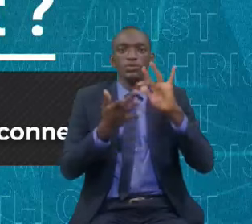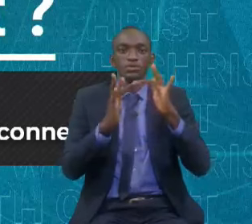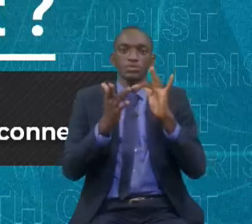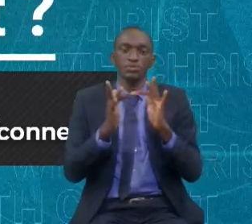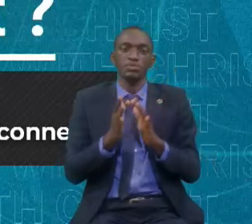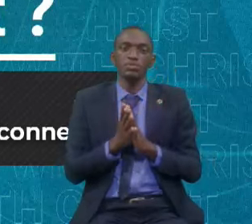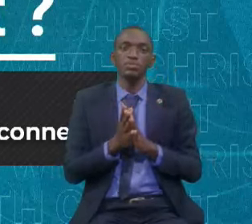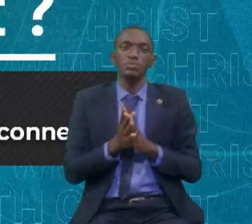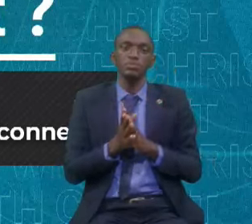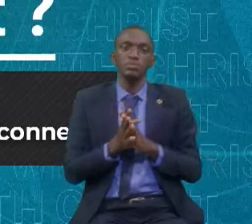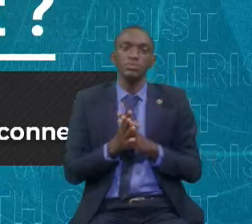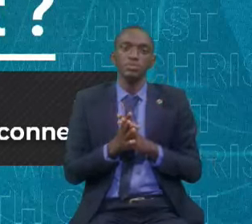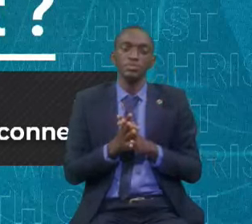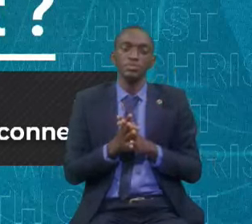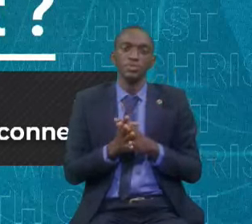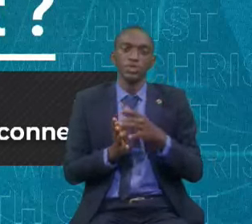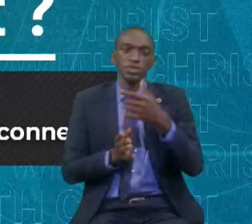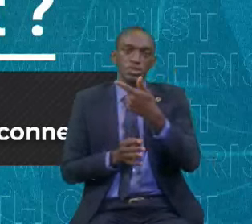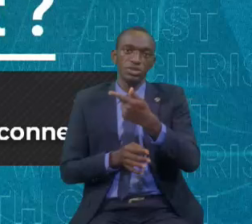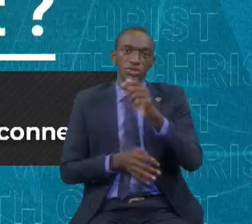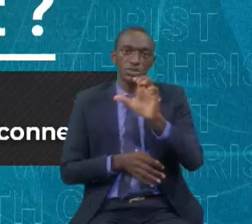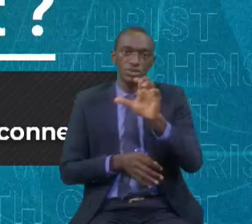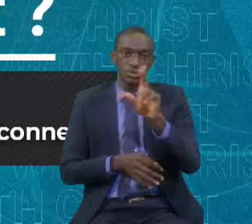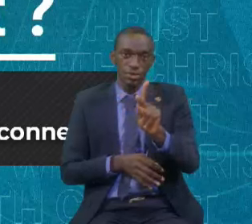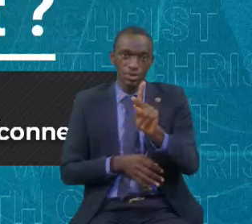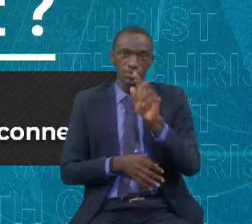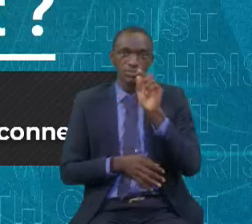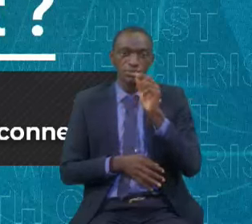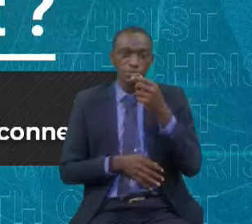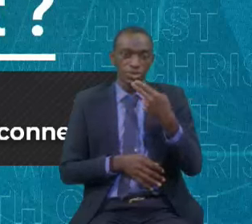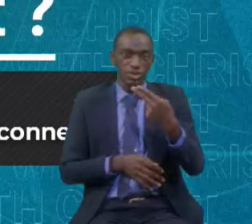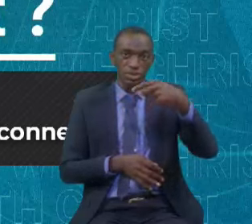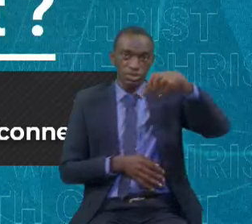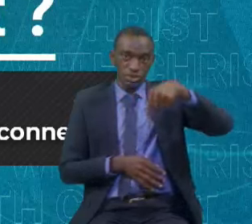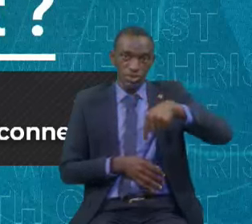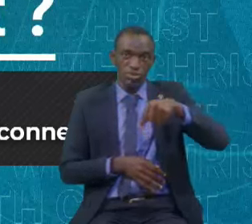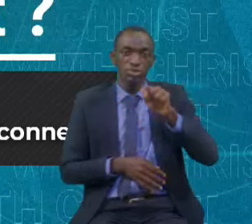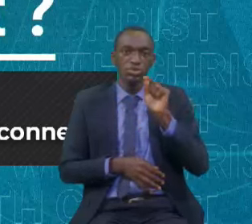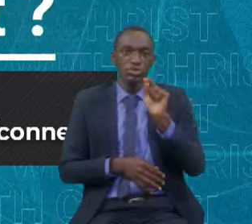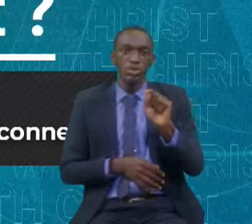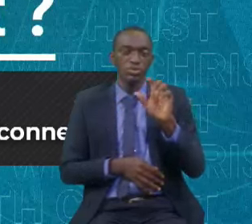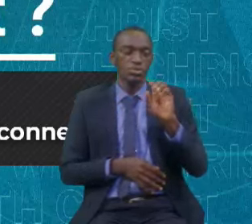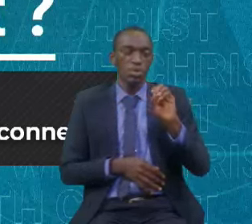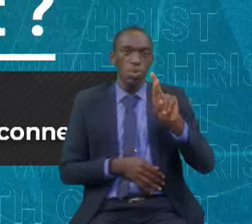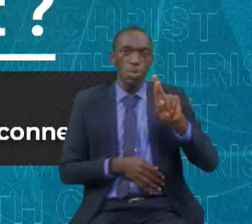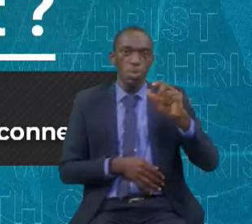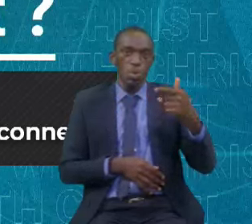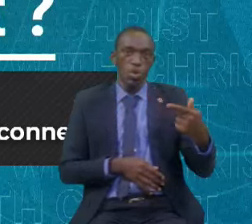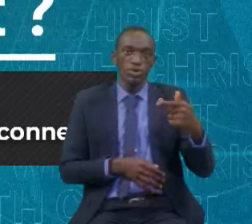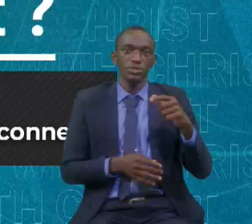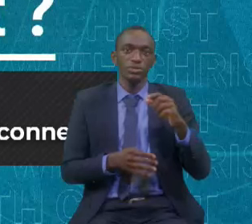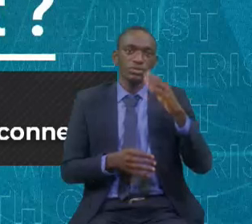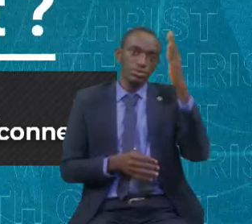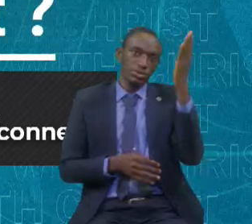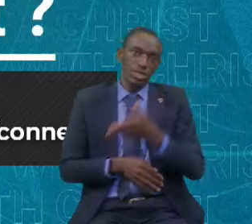online GC q.org SLC connect just visit